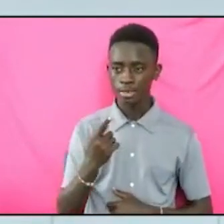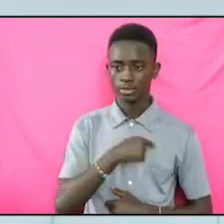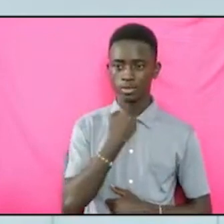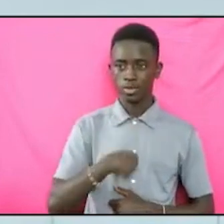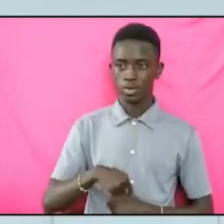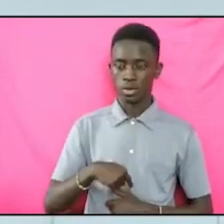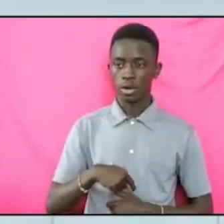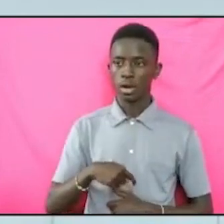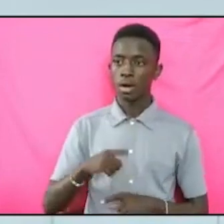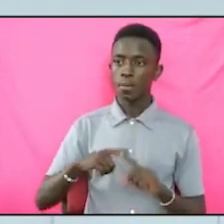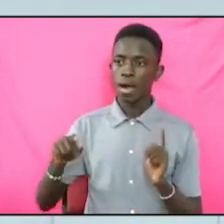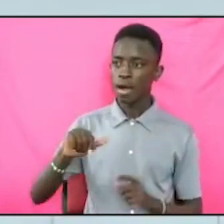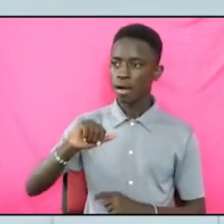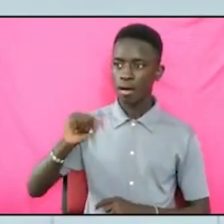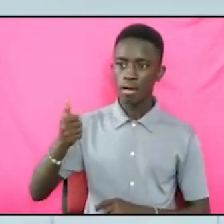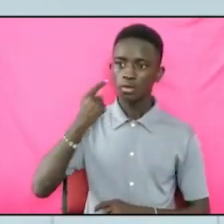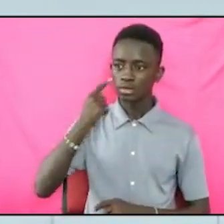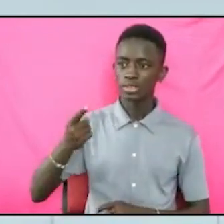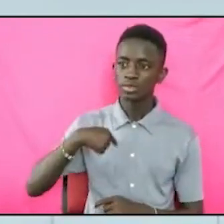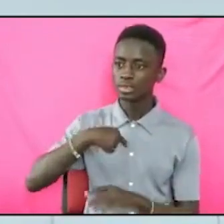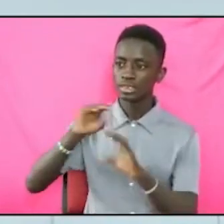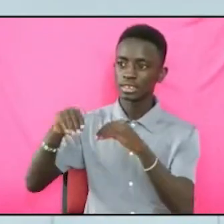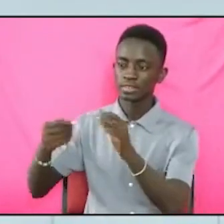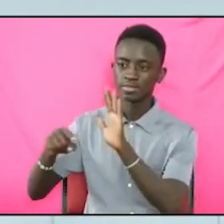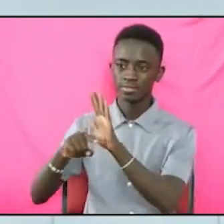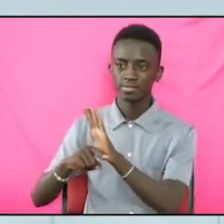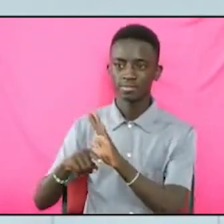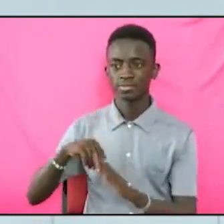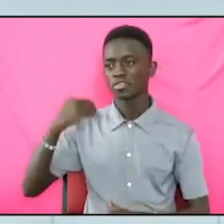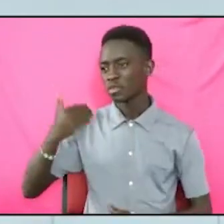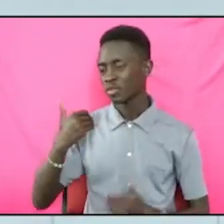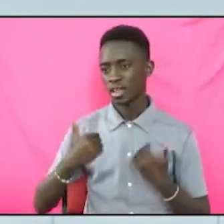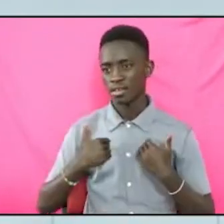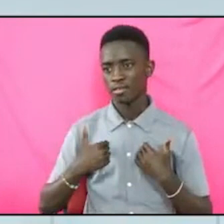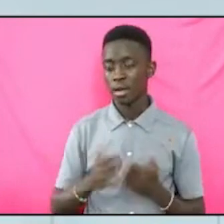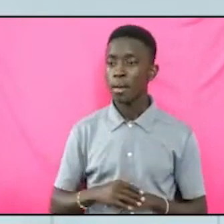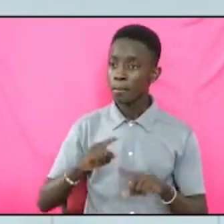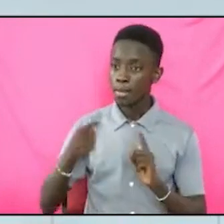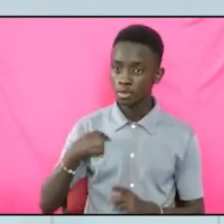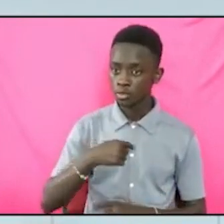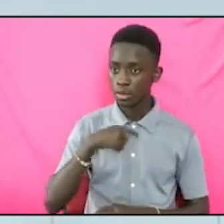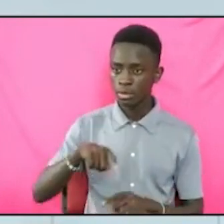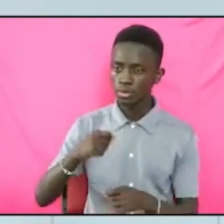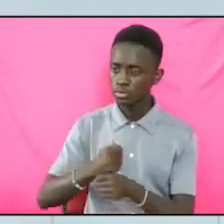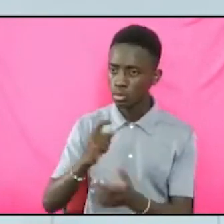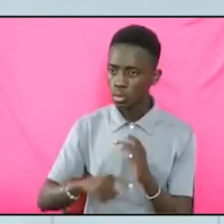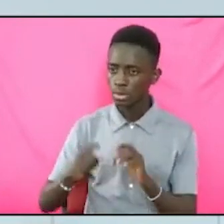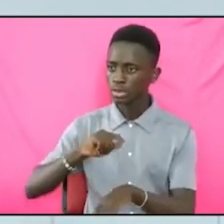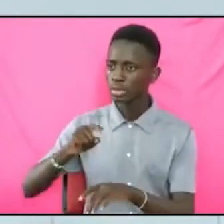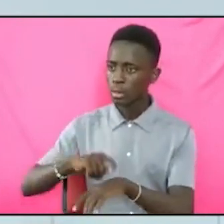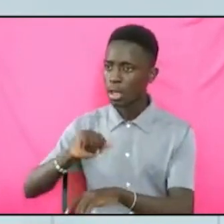basis. Even pastors are not immune to this. Let us learn to forgive others and forgive